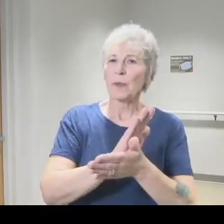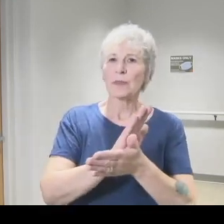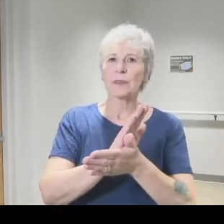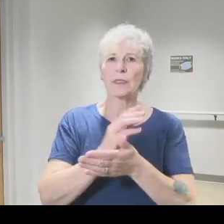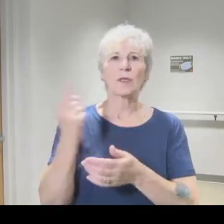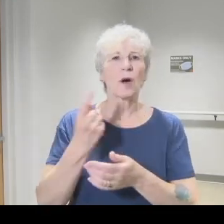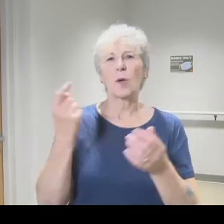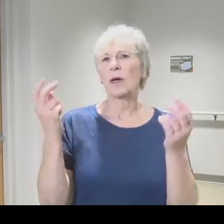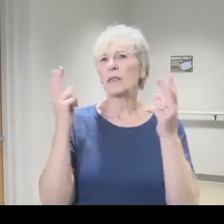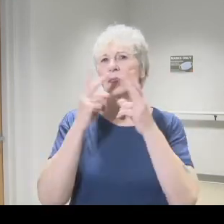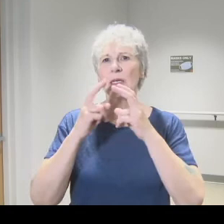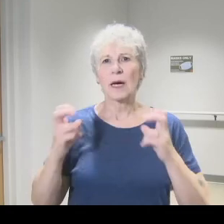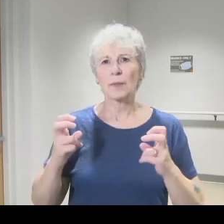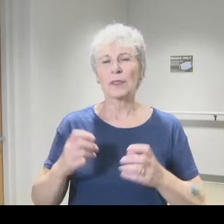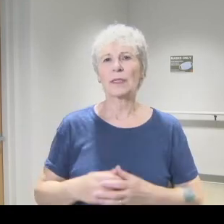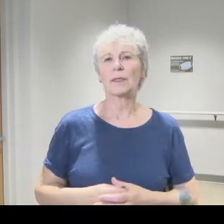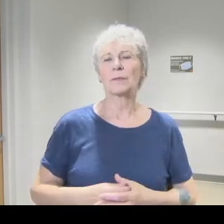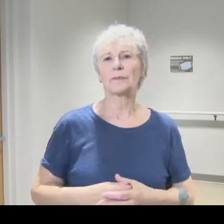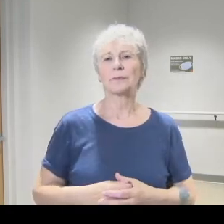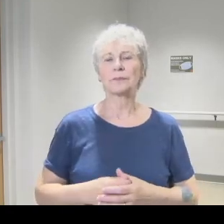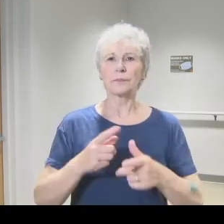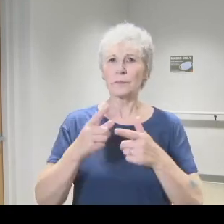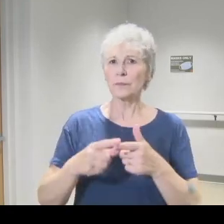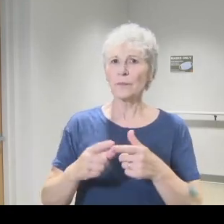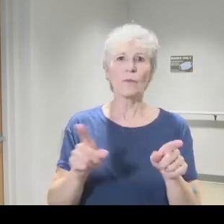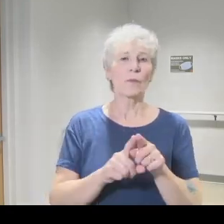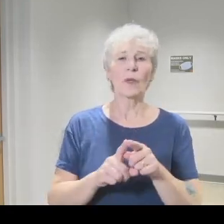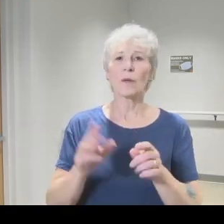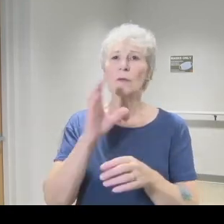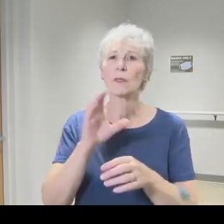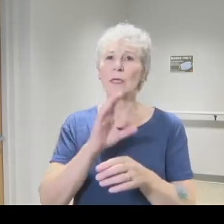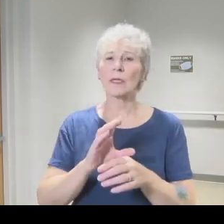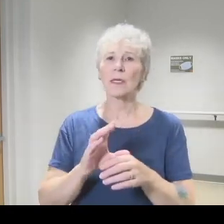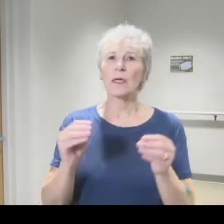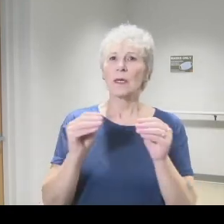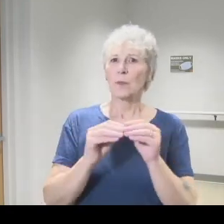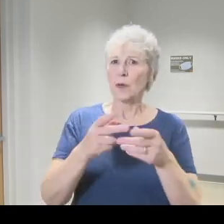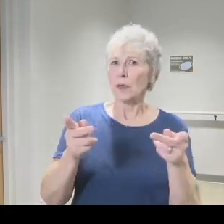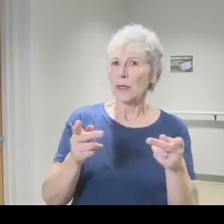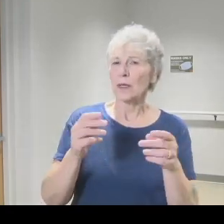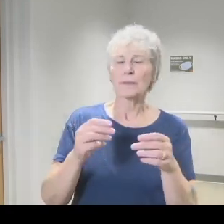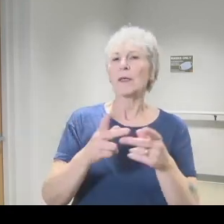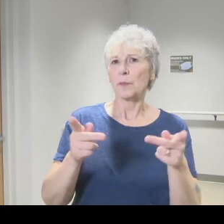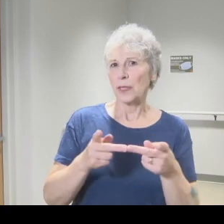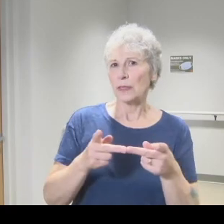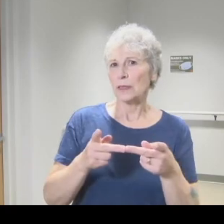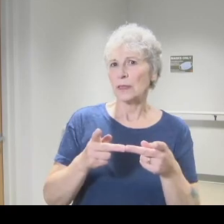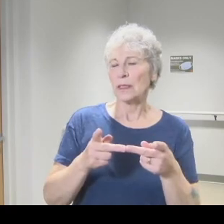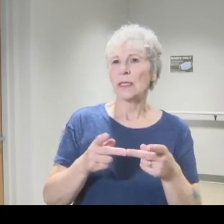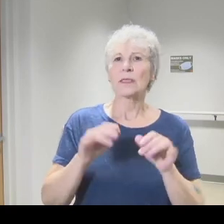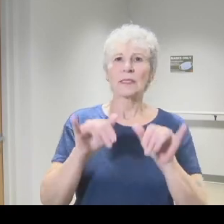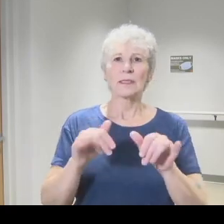be complicated. On top of that, we will also be looking for a place to more permanently stay, at least for the couple years that we're doing